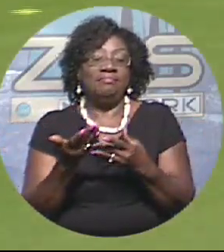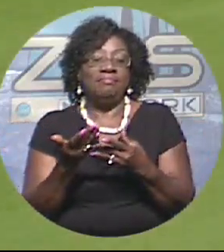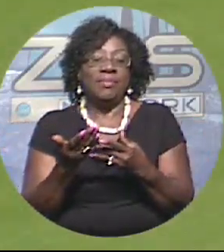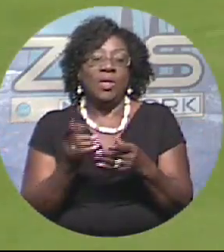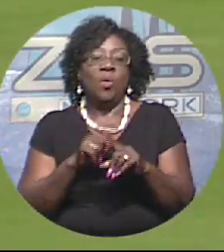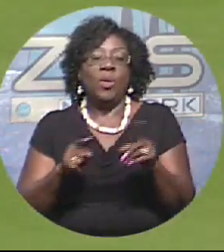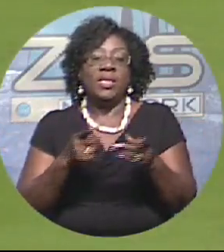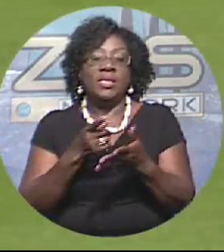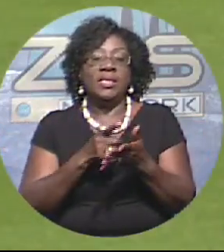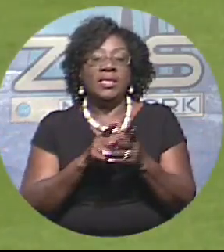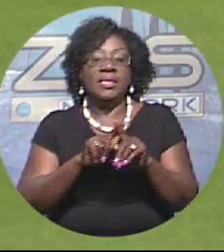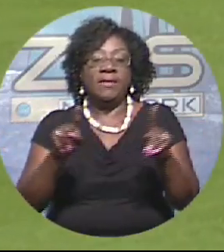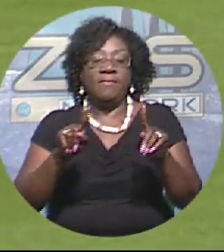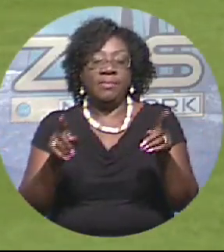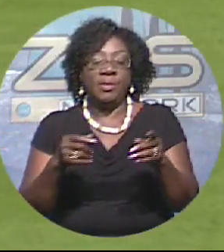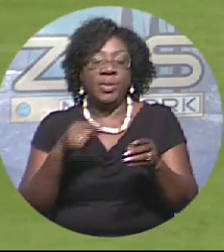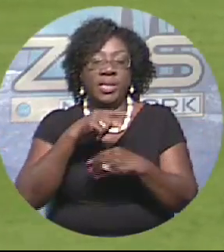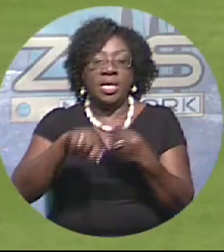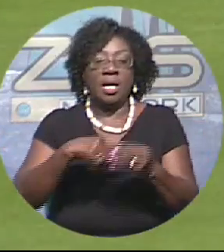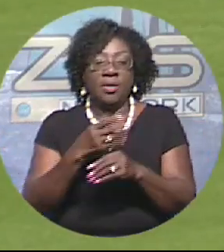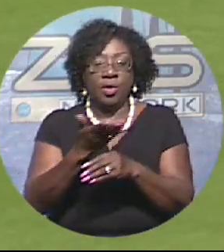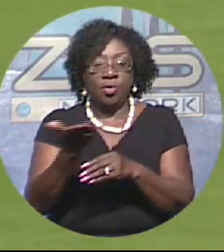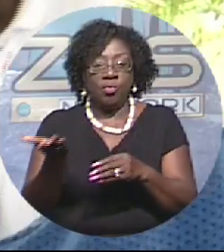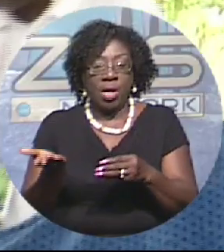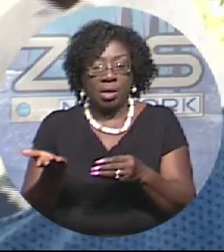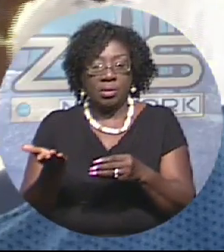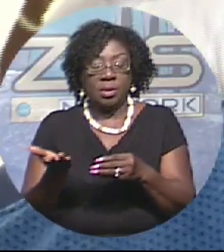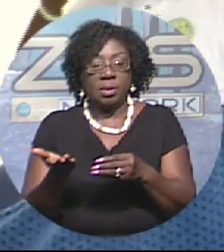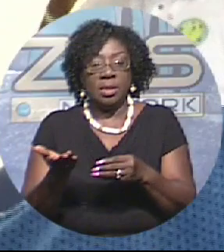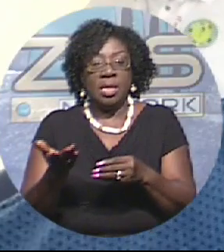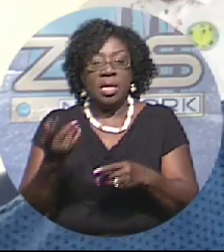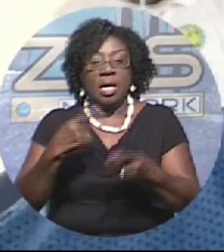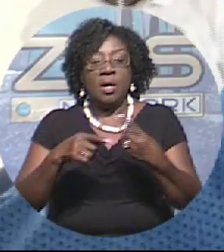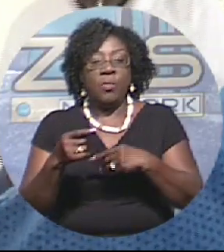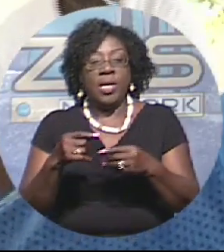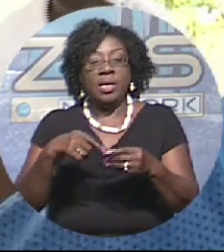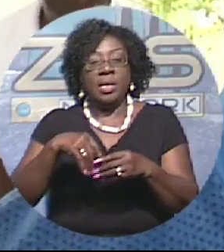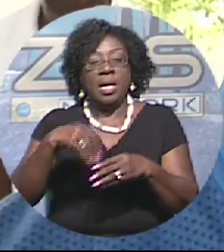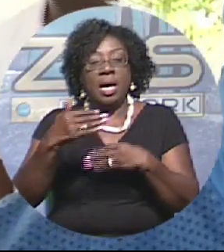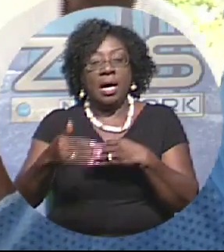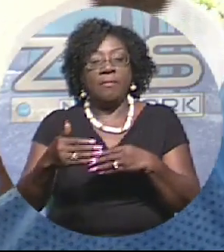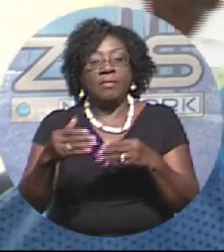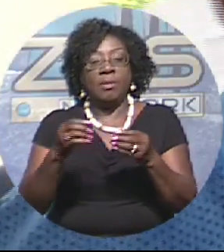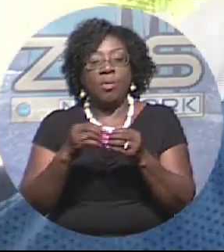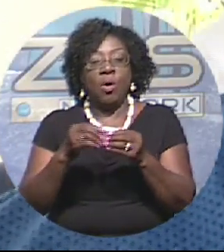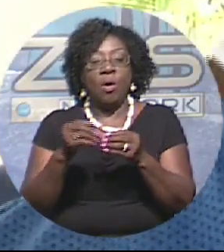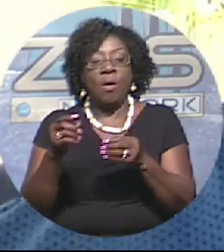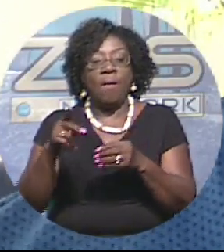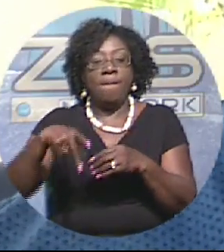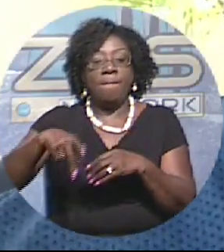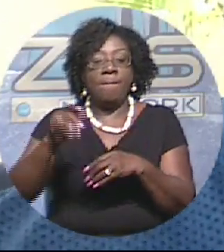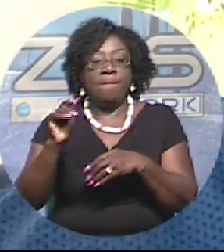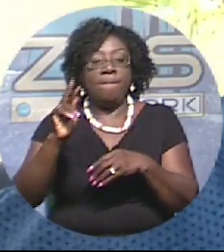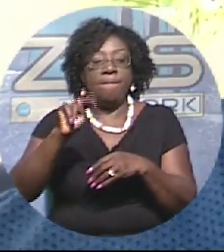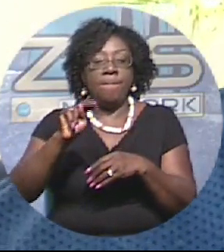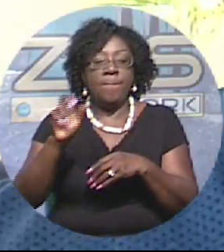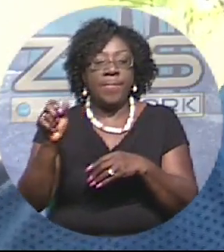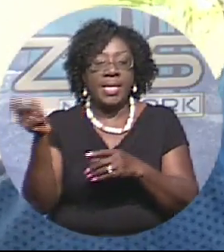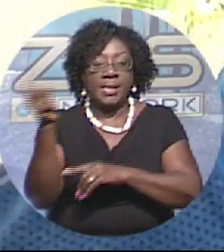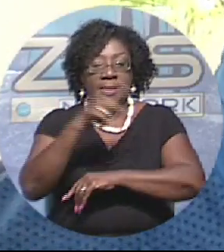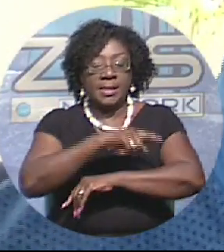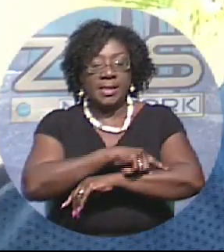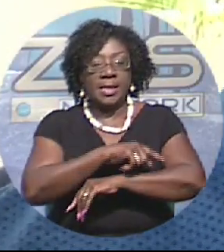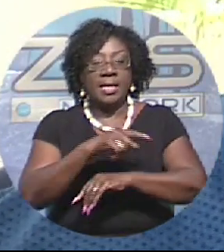between the other rounds and today? I went after more pins today. I knew I had to